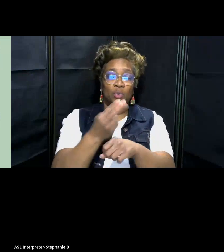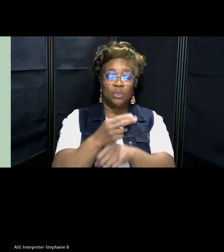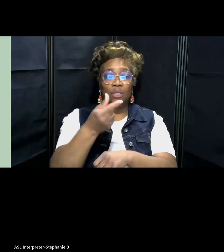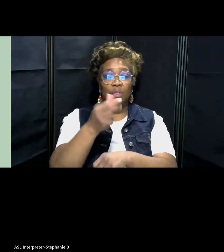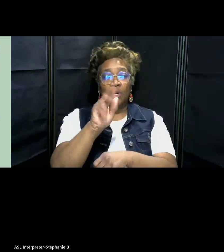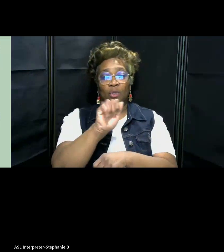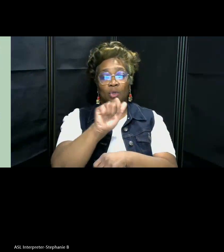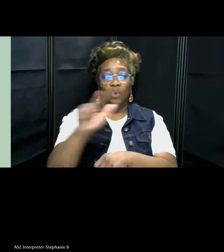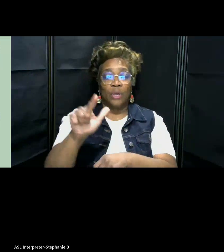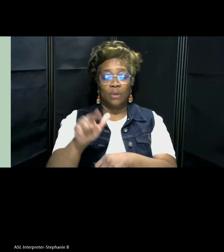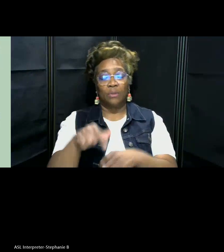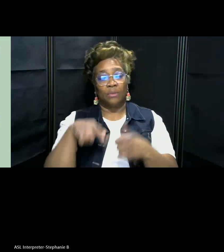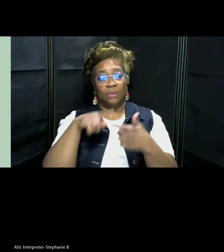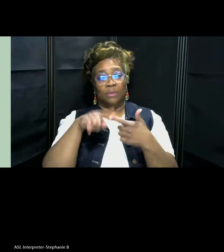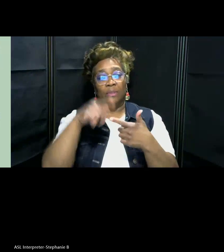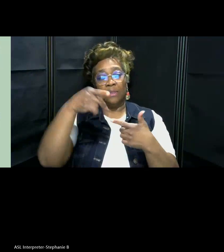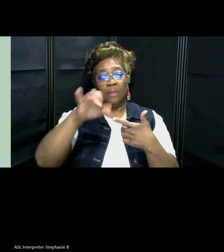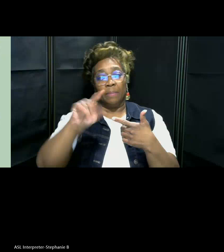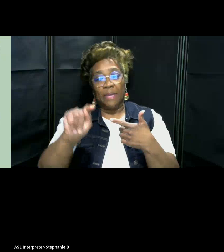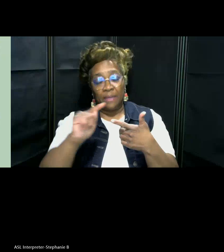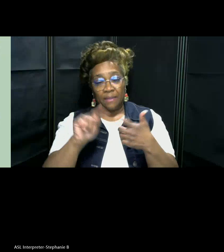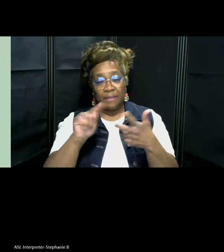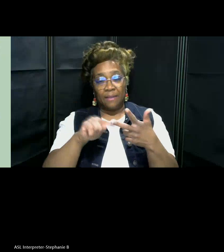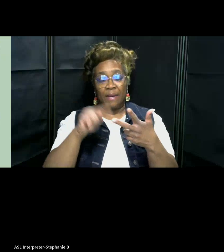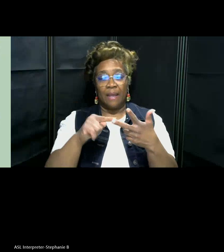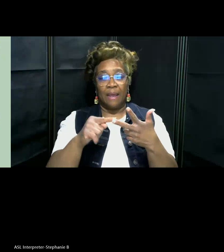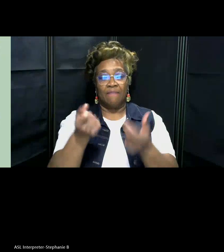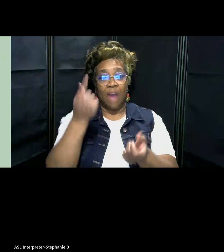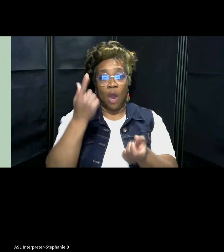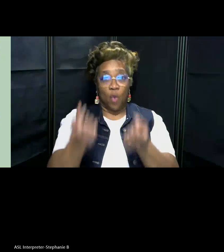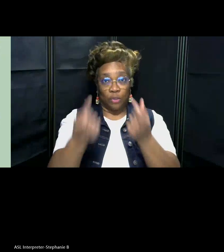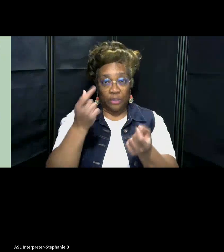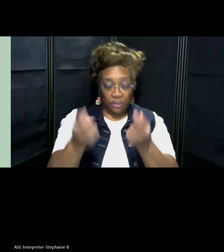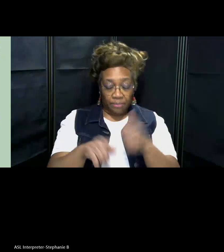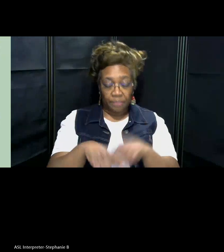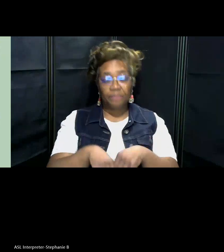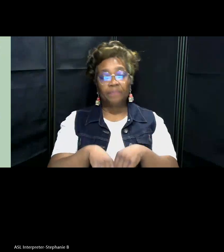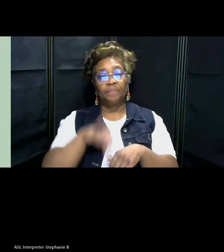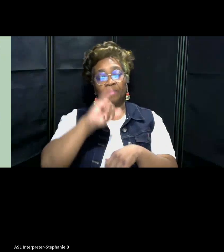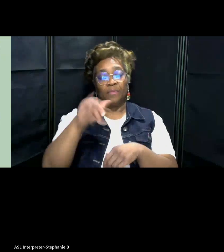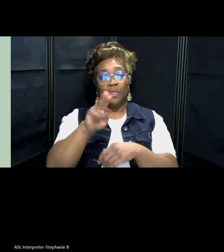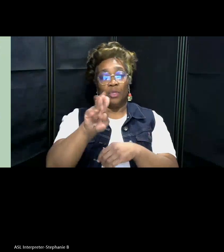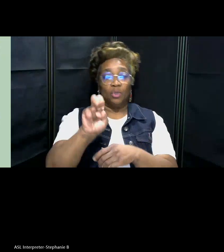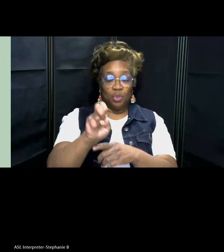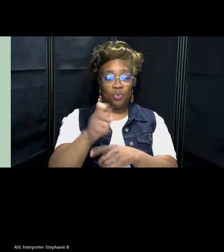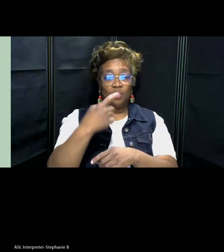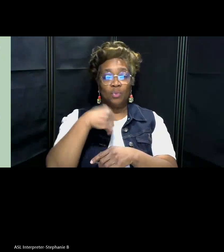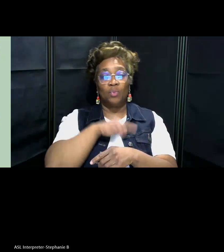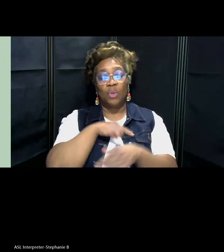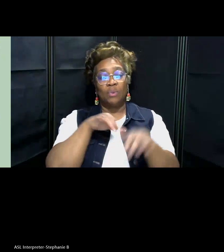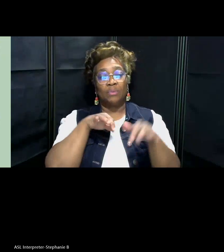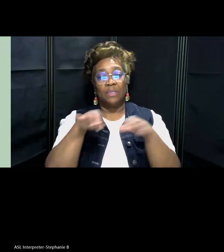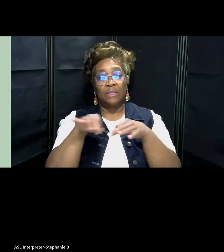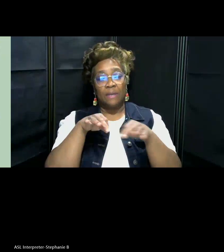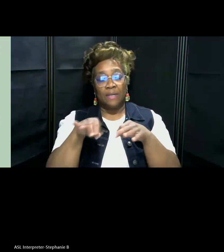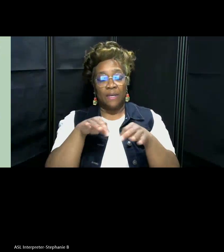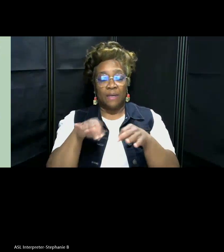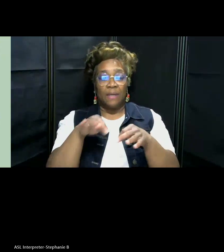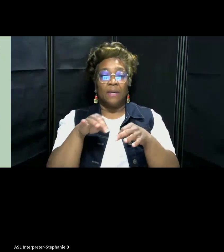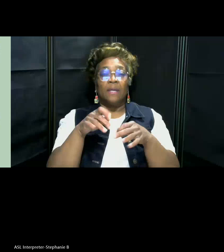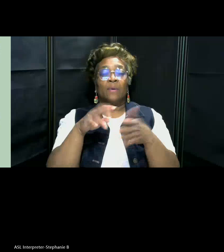my favorite, jokingly, fireworks. In June, we'll talk to you about what it means to be a key part of keeping Detroit